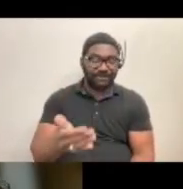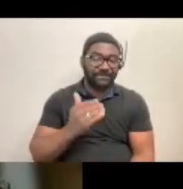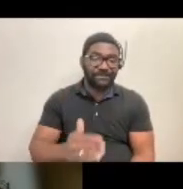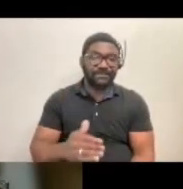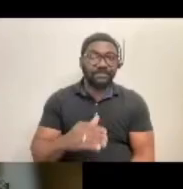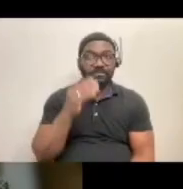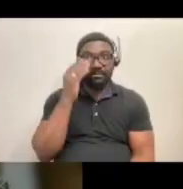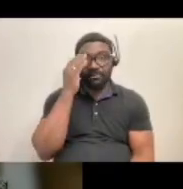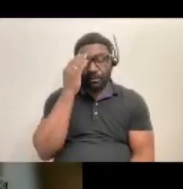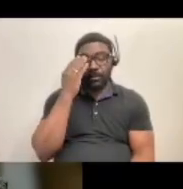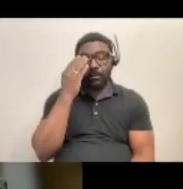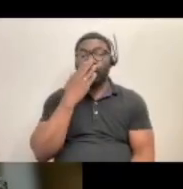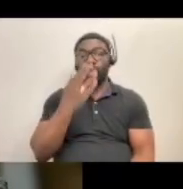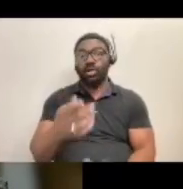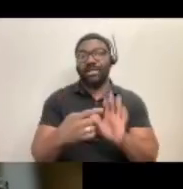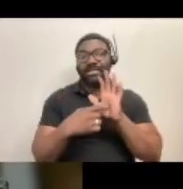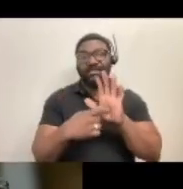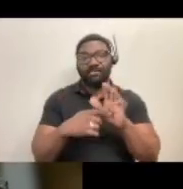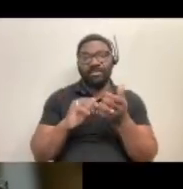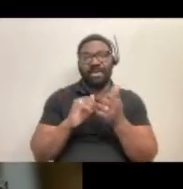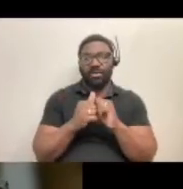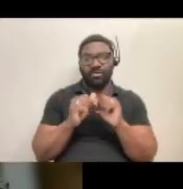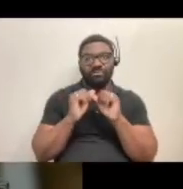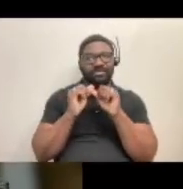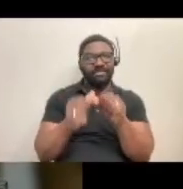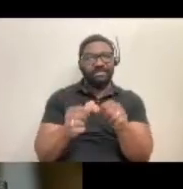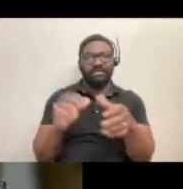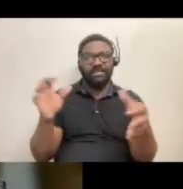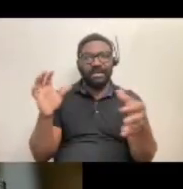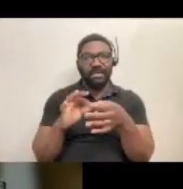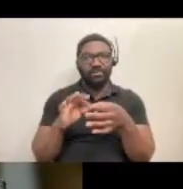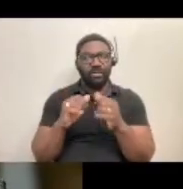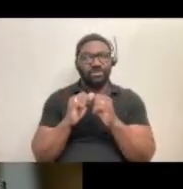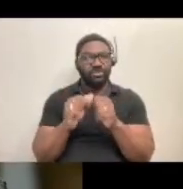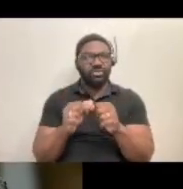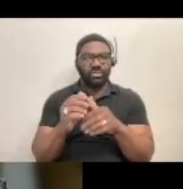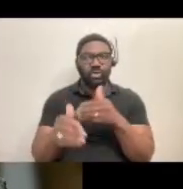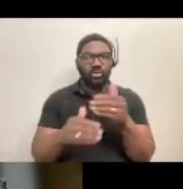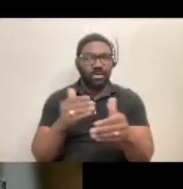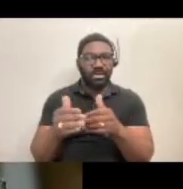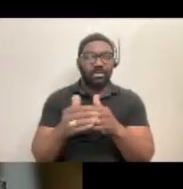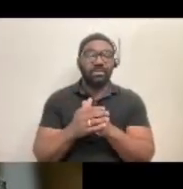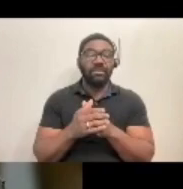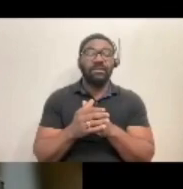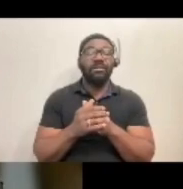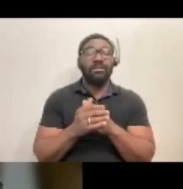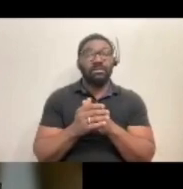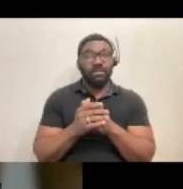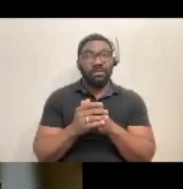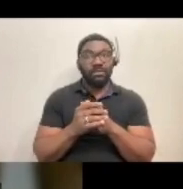I think a good example of how you got to keep that collaboration going. So moving forward.